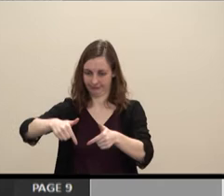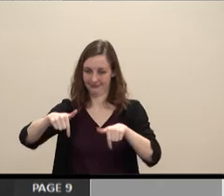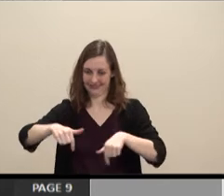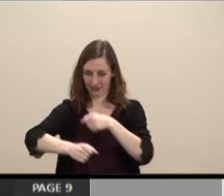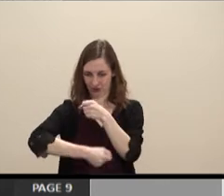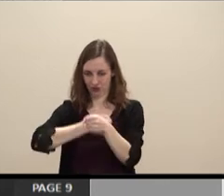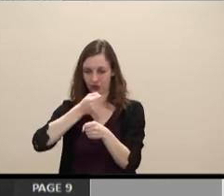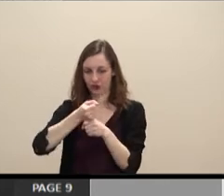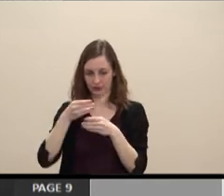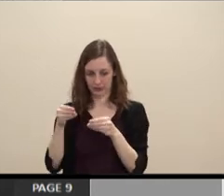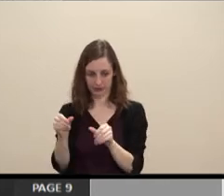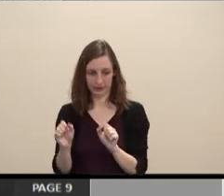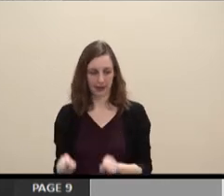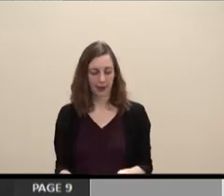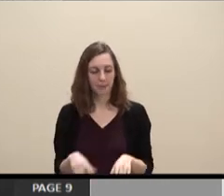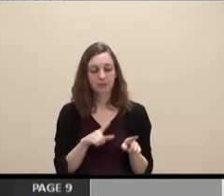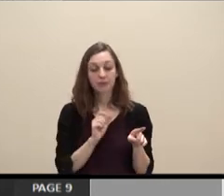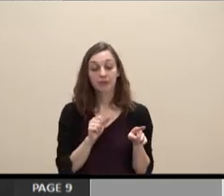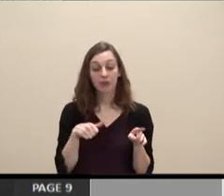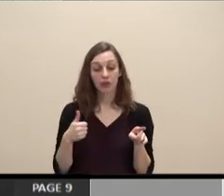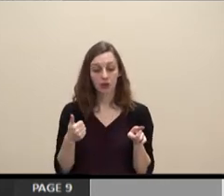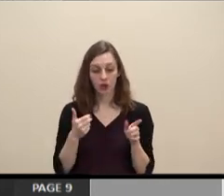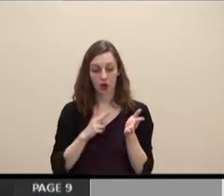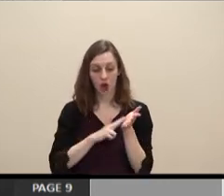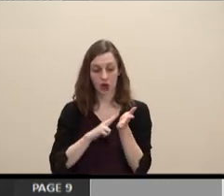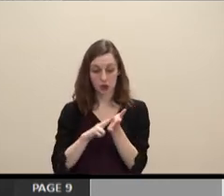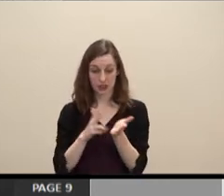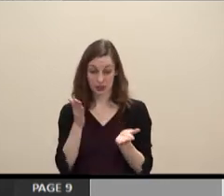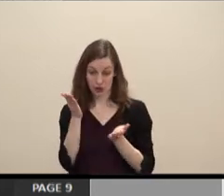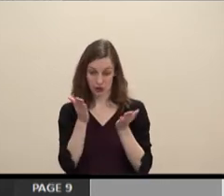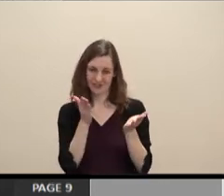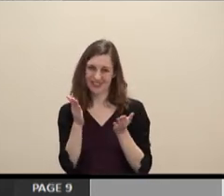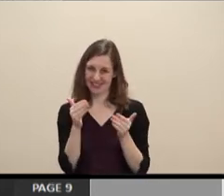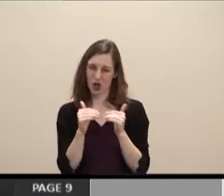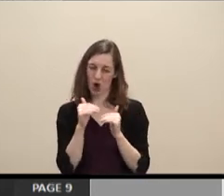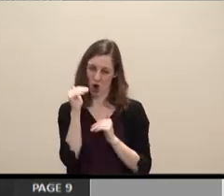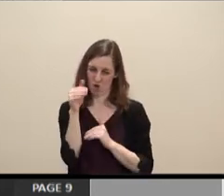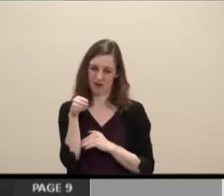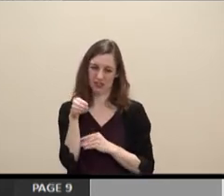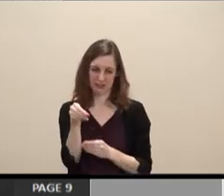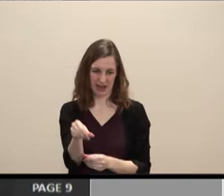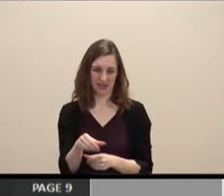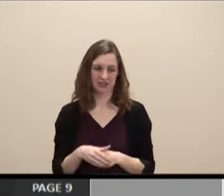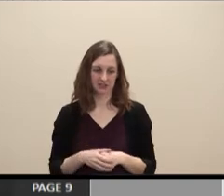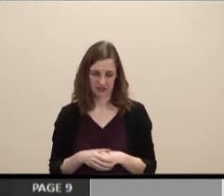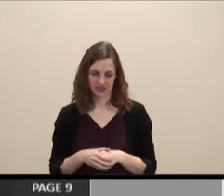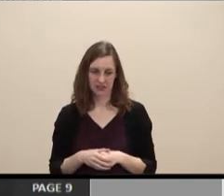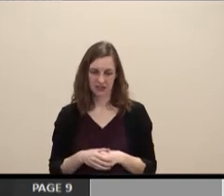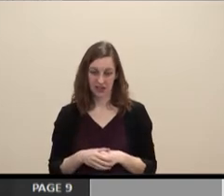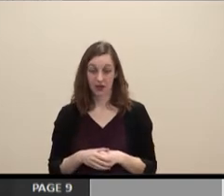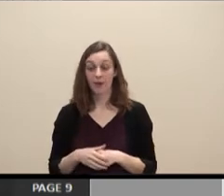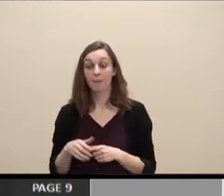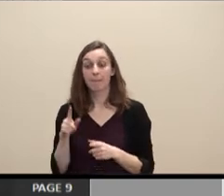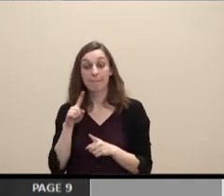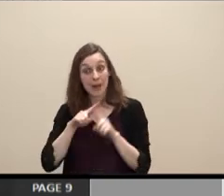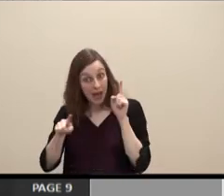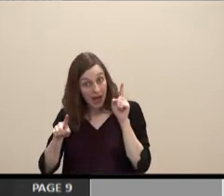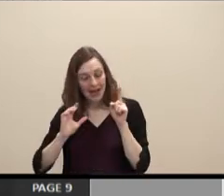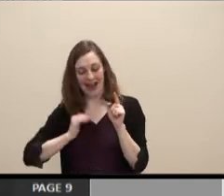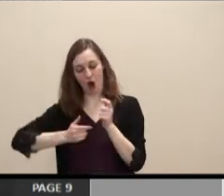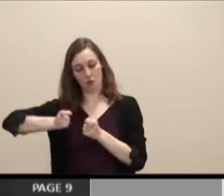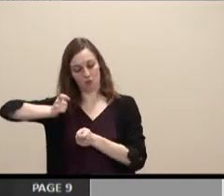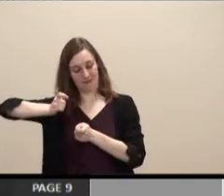actually overspent contracted services from the original budget and the revised budget it was under, because those